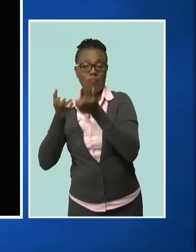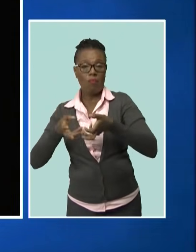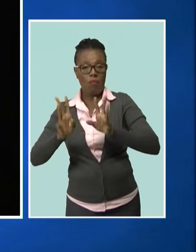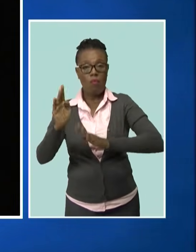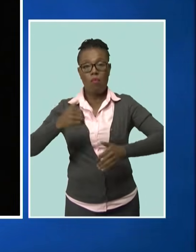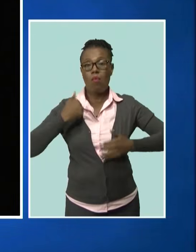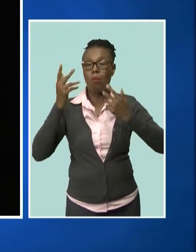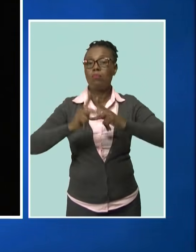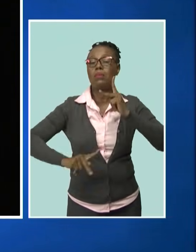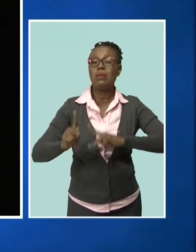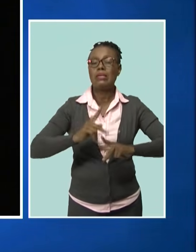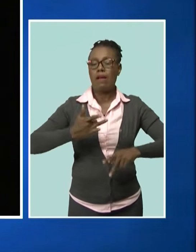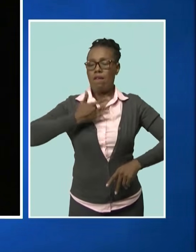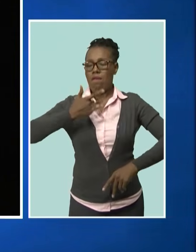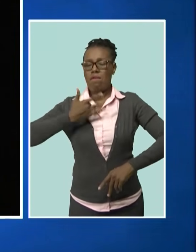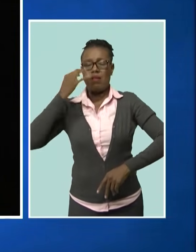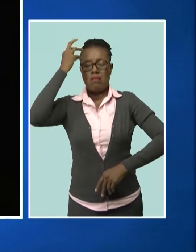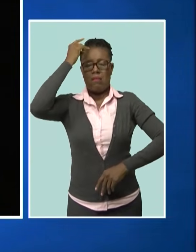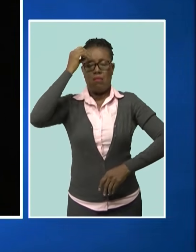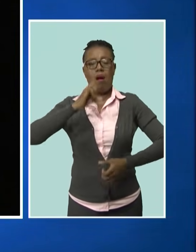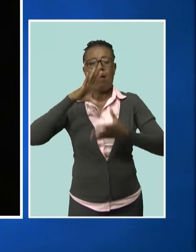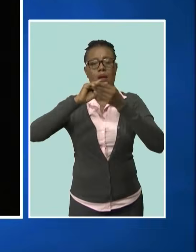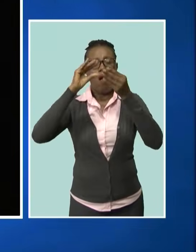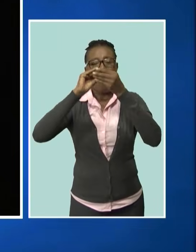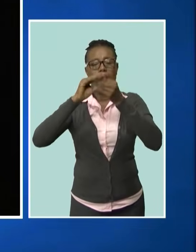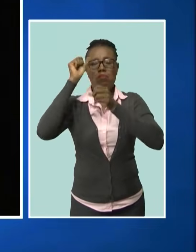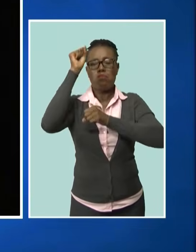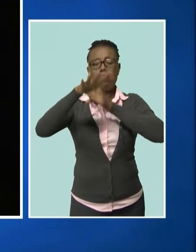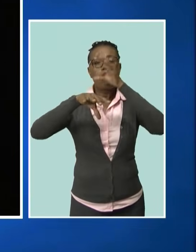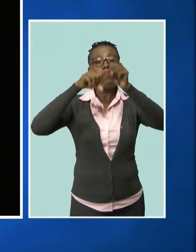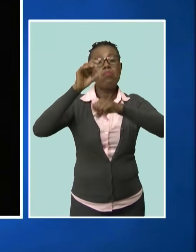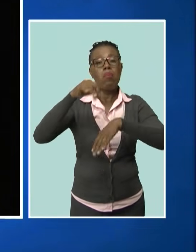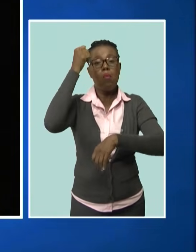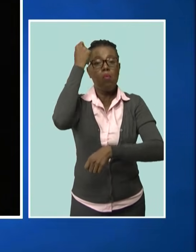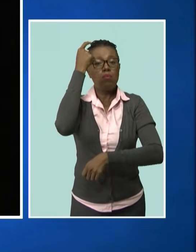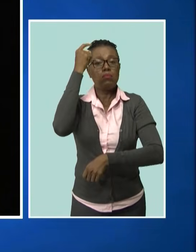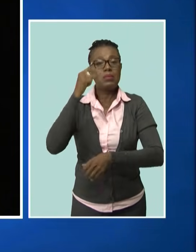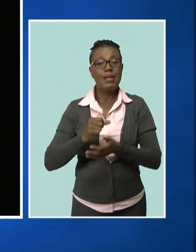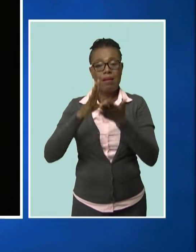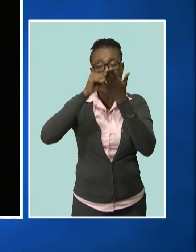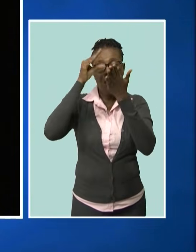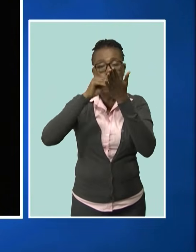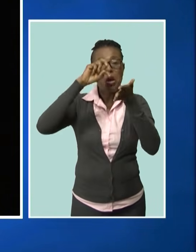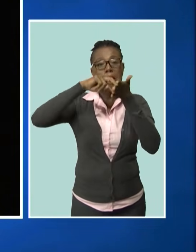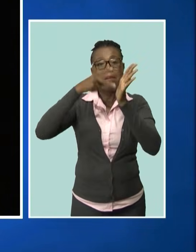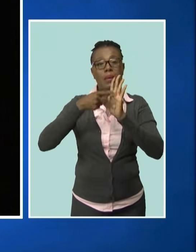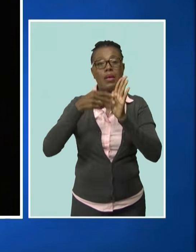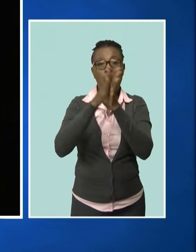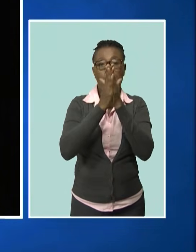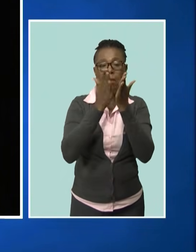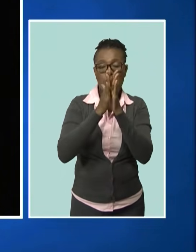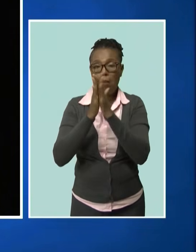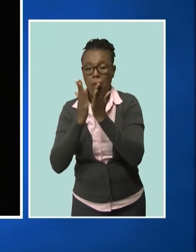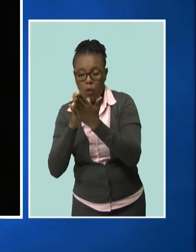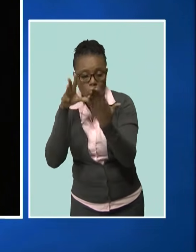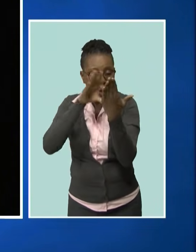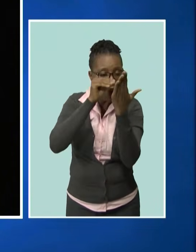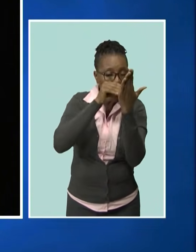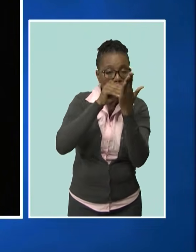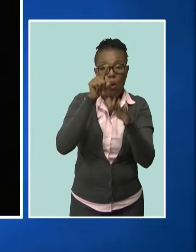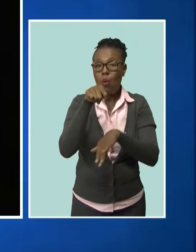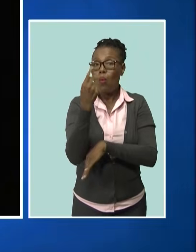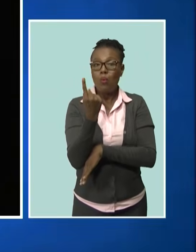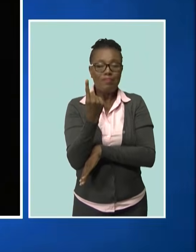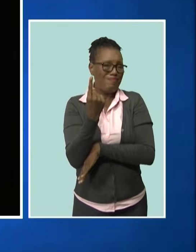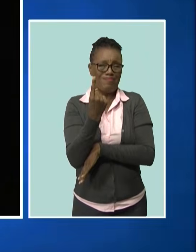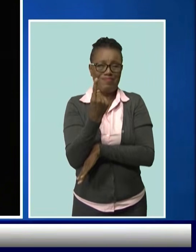express themselves while learning that education goes beyond books. It's also about knowing their history.